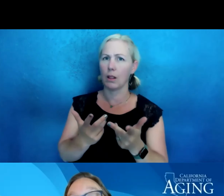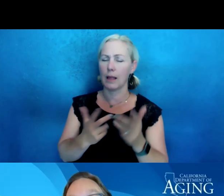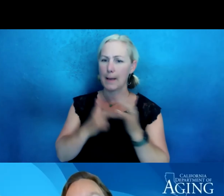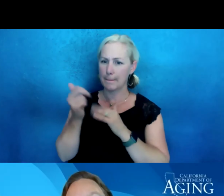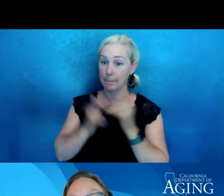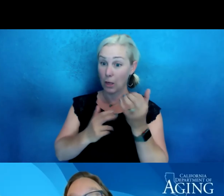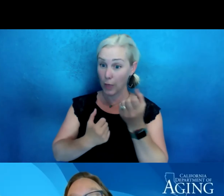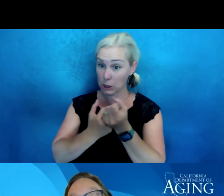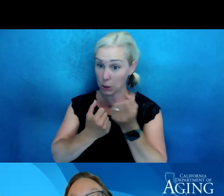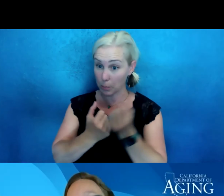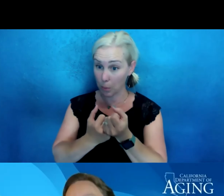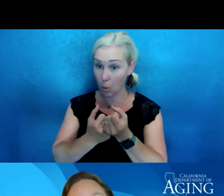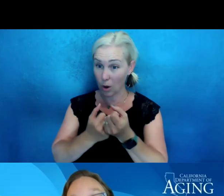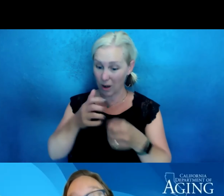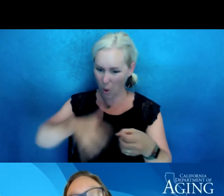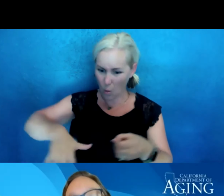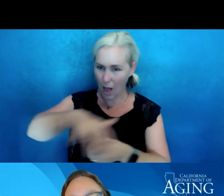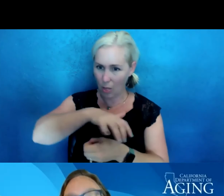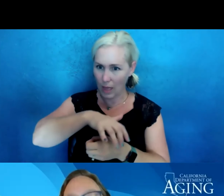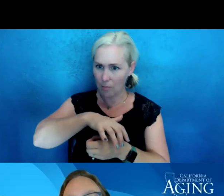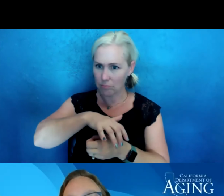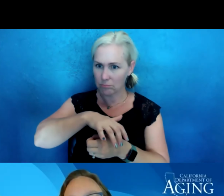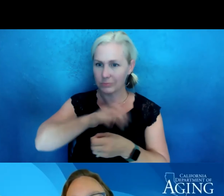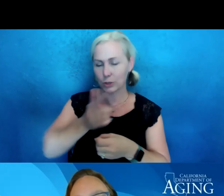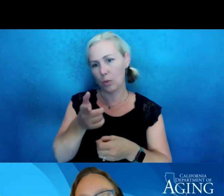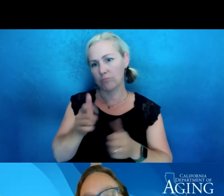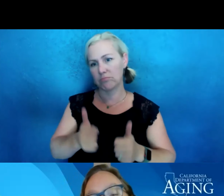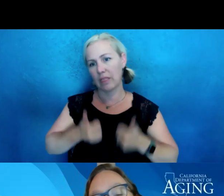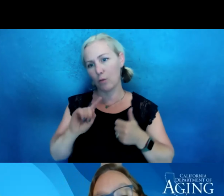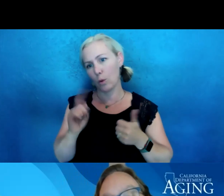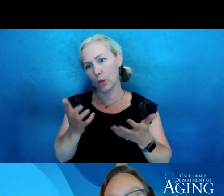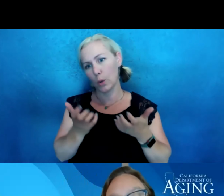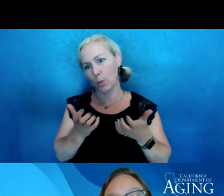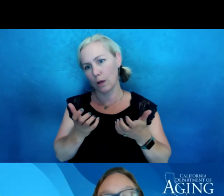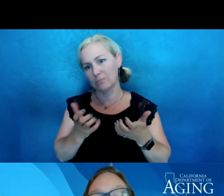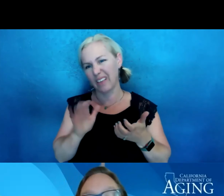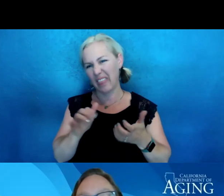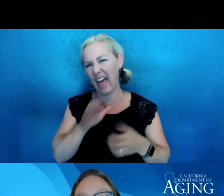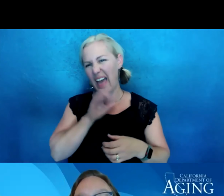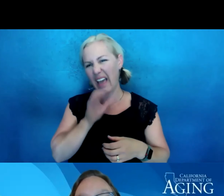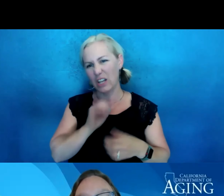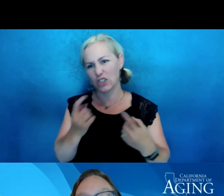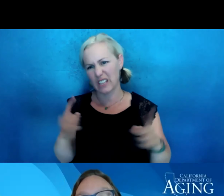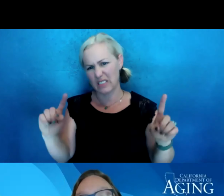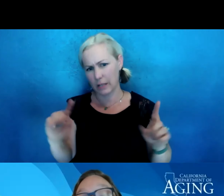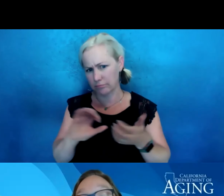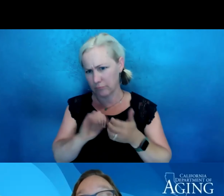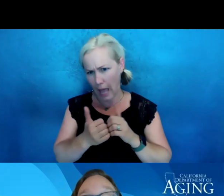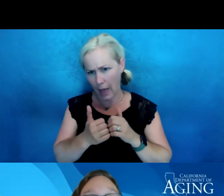support around them and ourselves to live where we want to live as we age successfully. So how can we do those